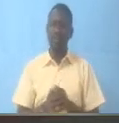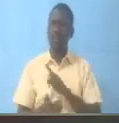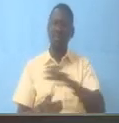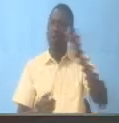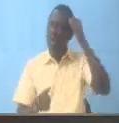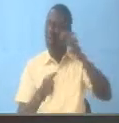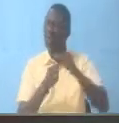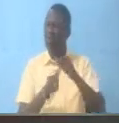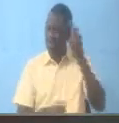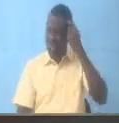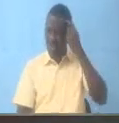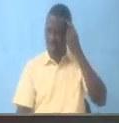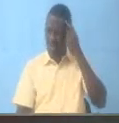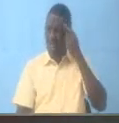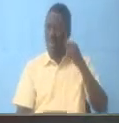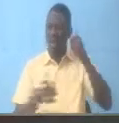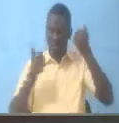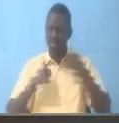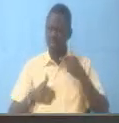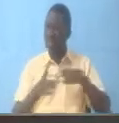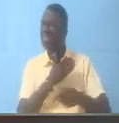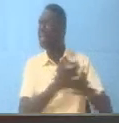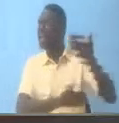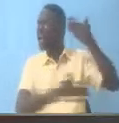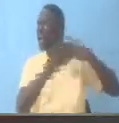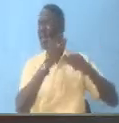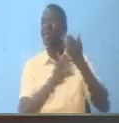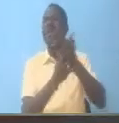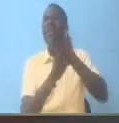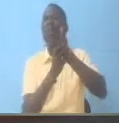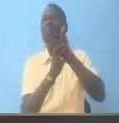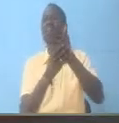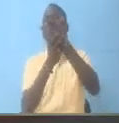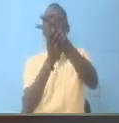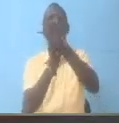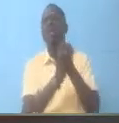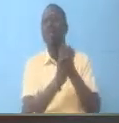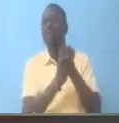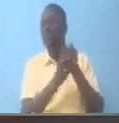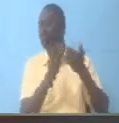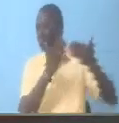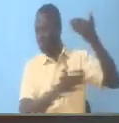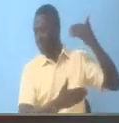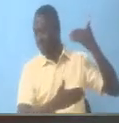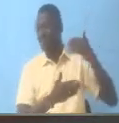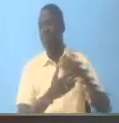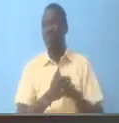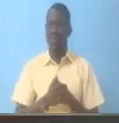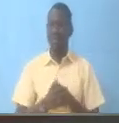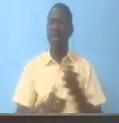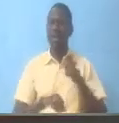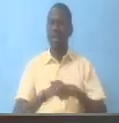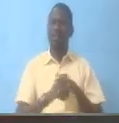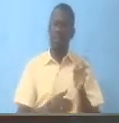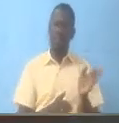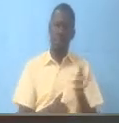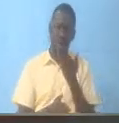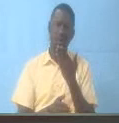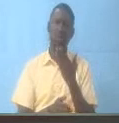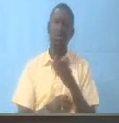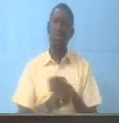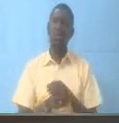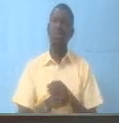80s. Mënuma fàttaliku daal waaye nag ci bori atum 1980 jëm kaw la. And I went over to